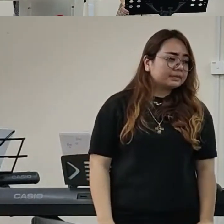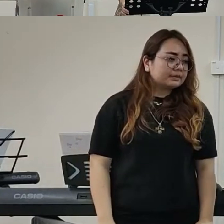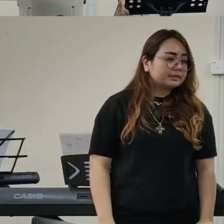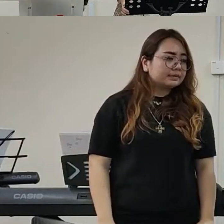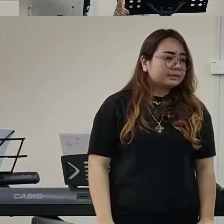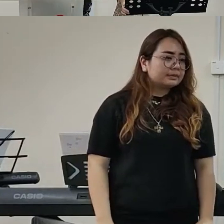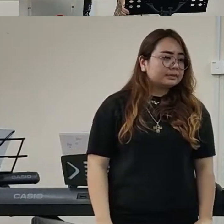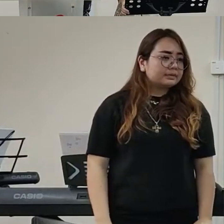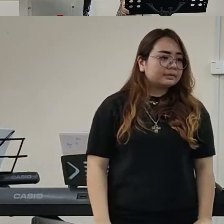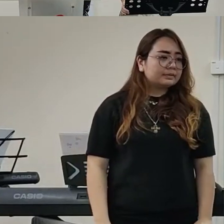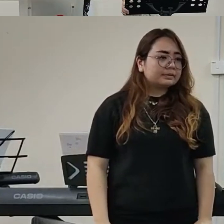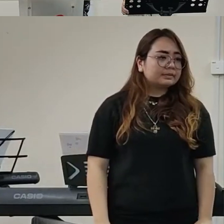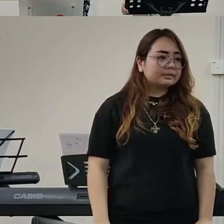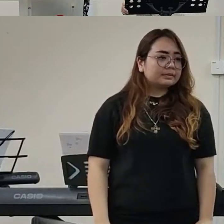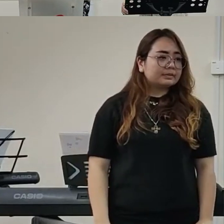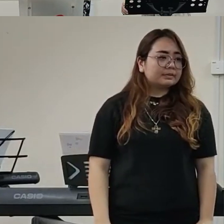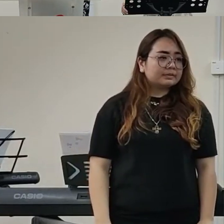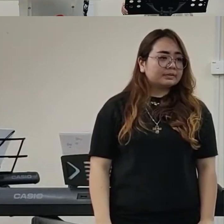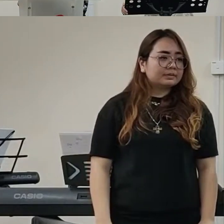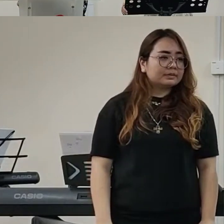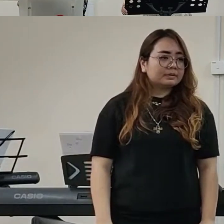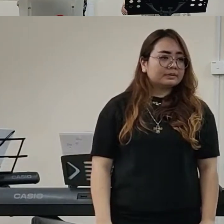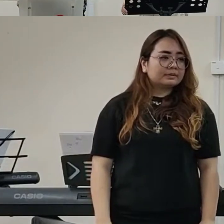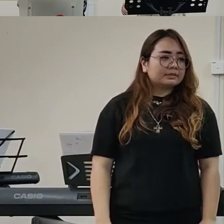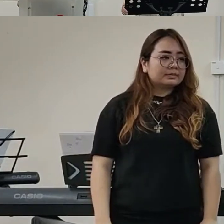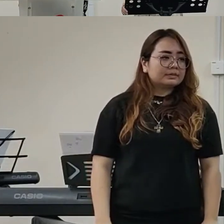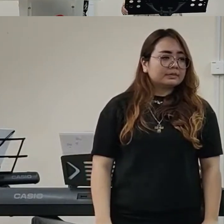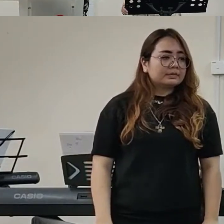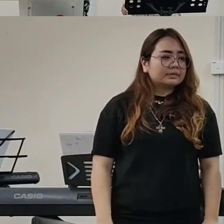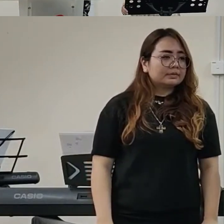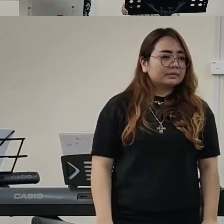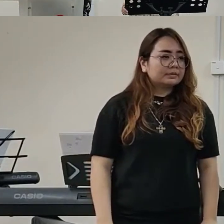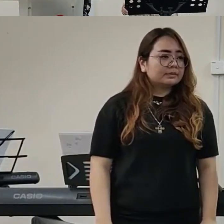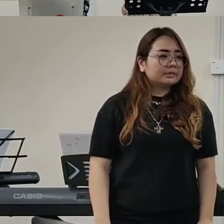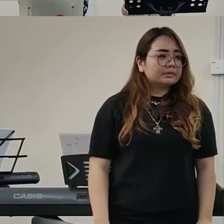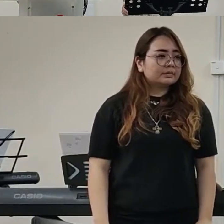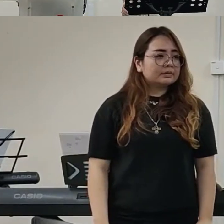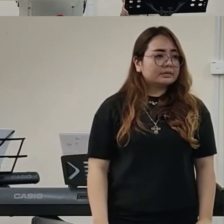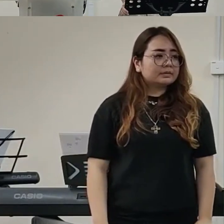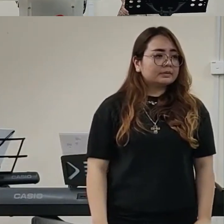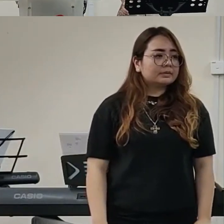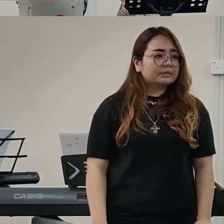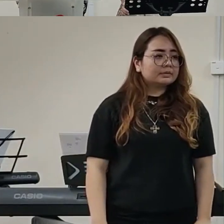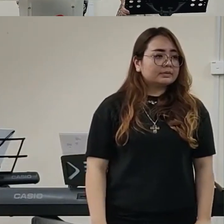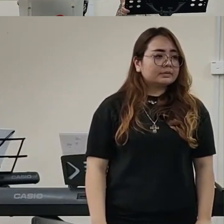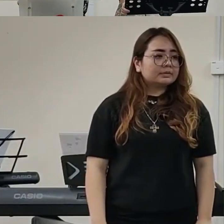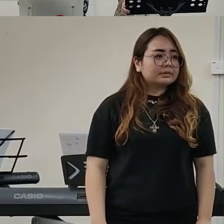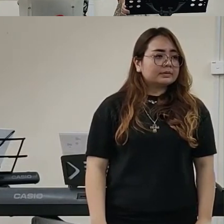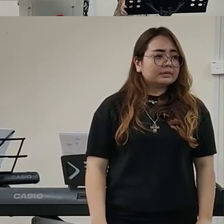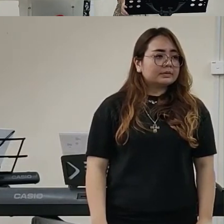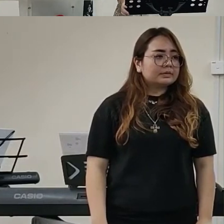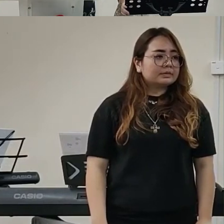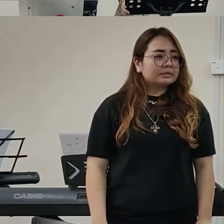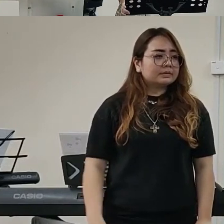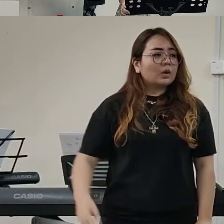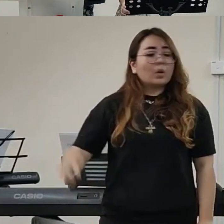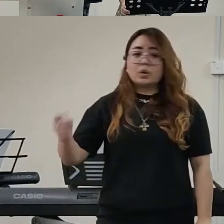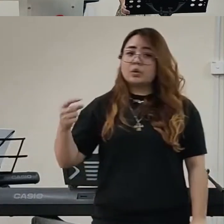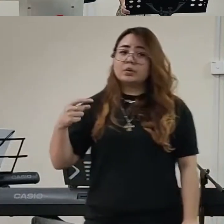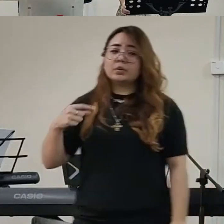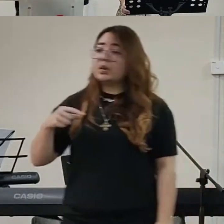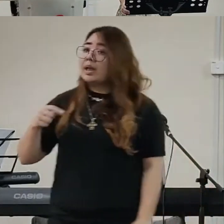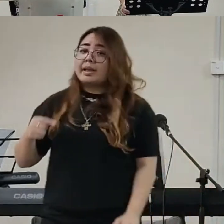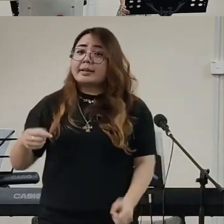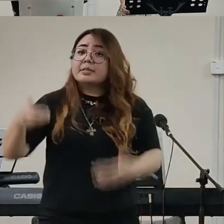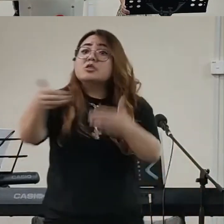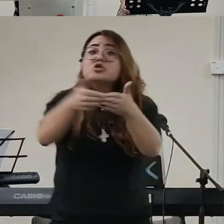go strict evangelism or talk about, oh, they're so excited to accept Jesus. Okay, bye-bye, it's not my business now. They need to come to church. They need